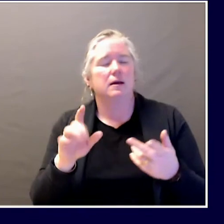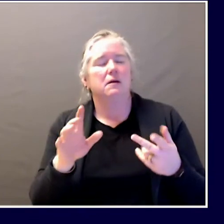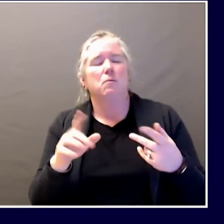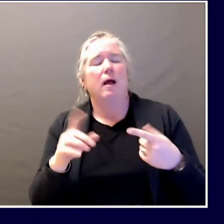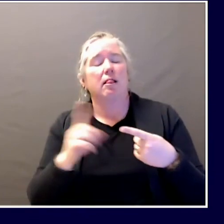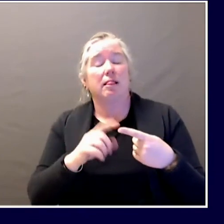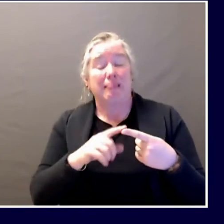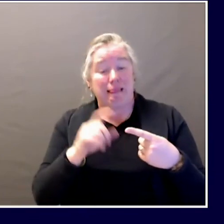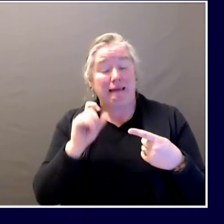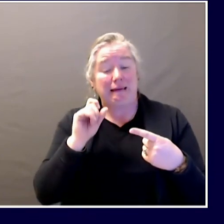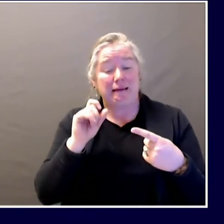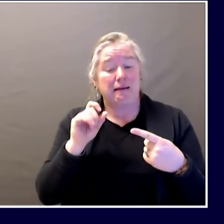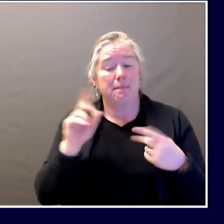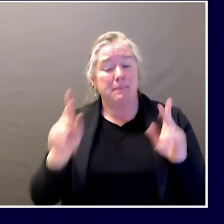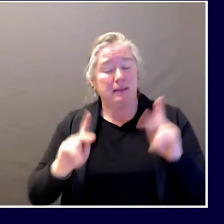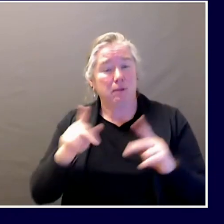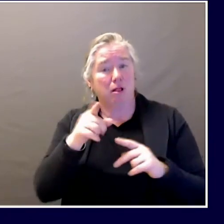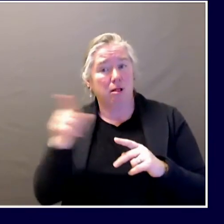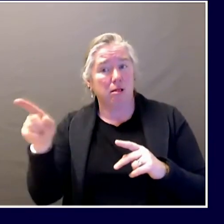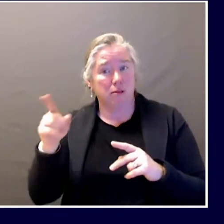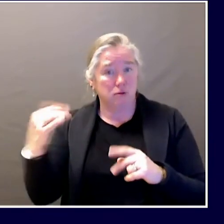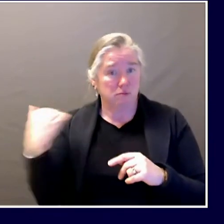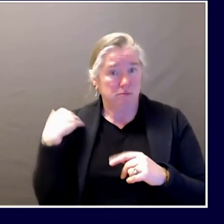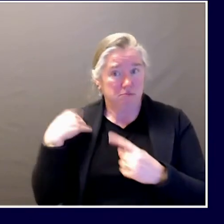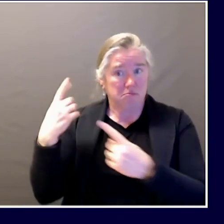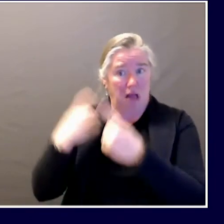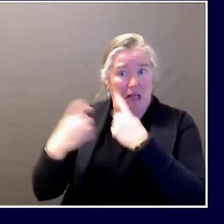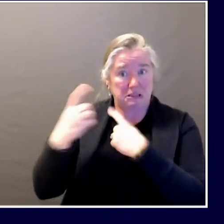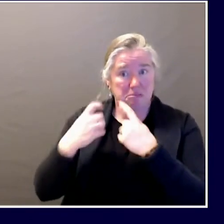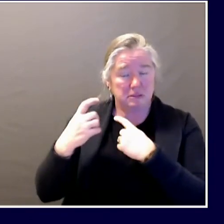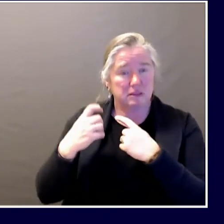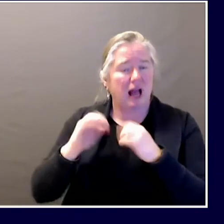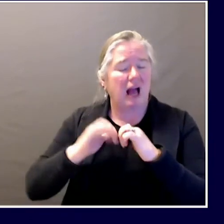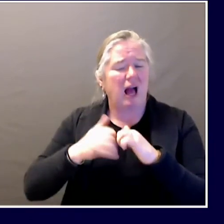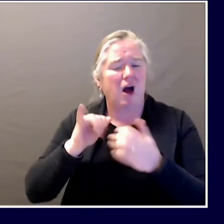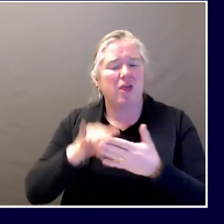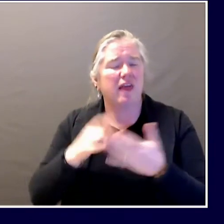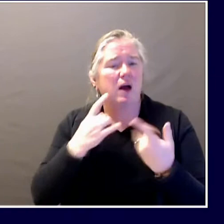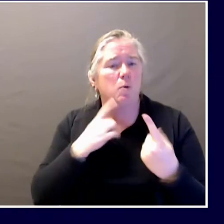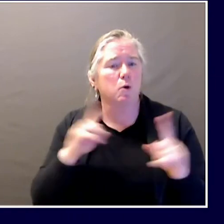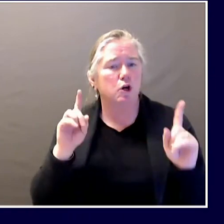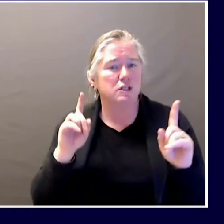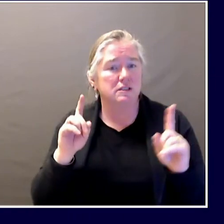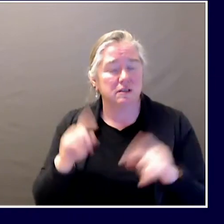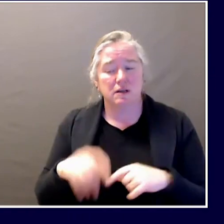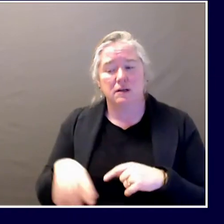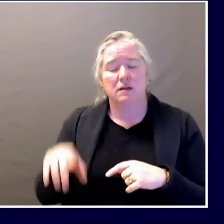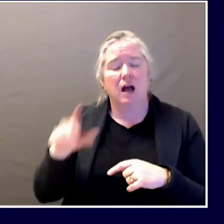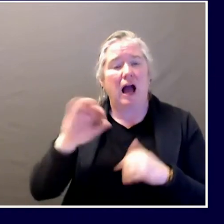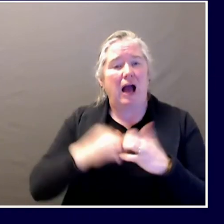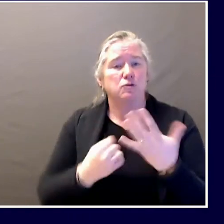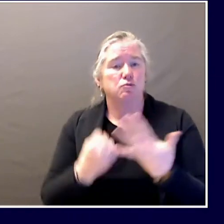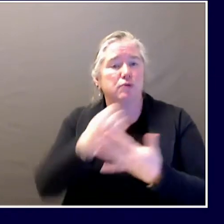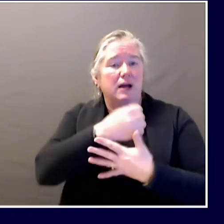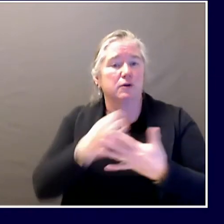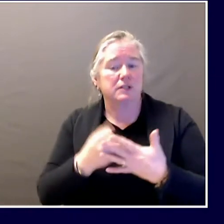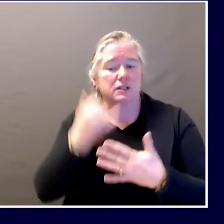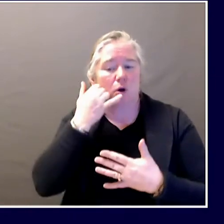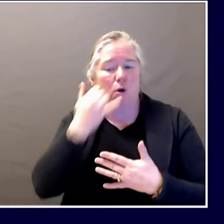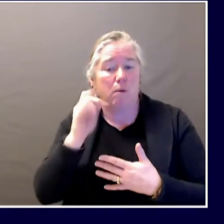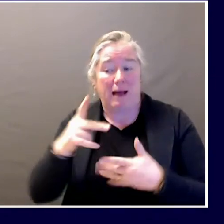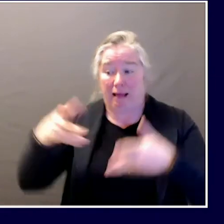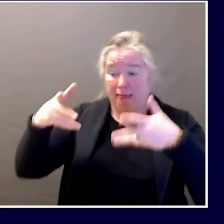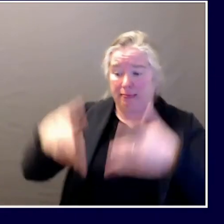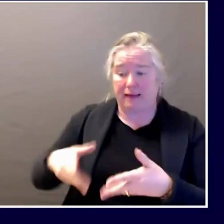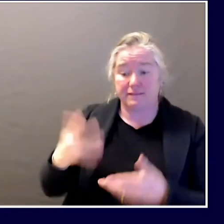wondering, there were people who were curious about kind of how the hierarchy works for, who gets the call back first. I understand that under the federal program, it was